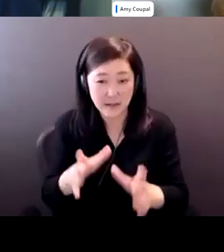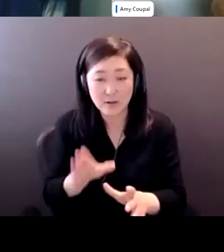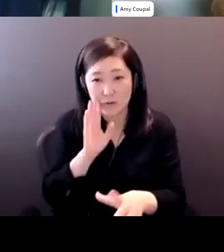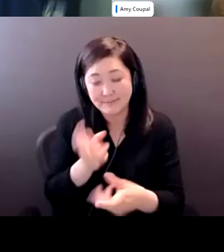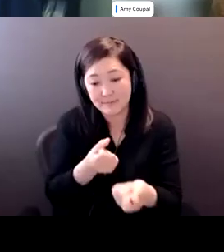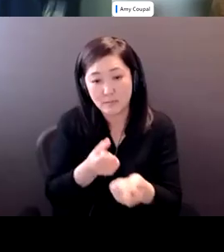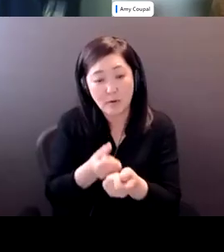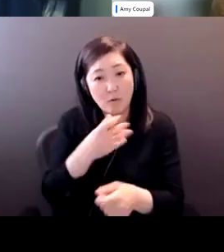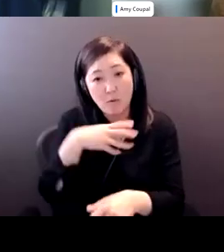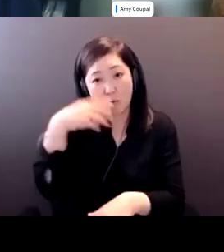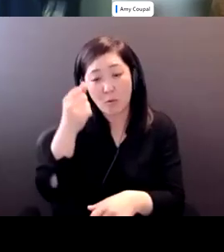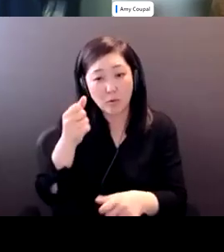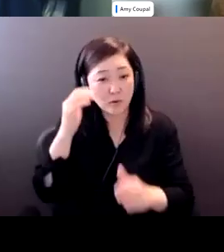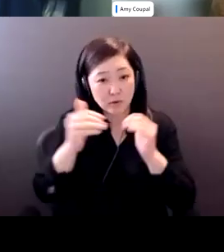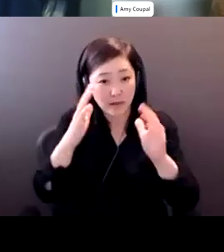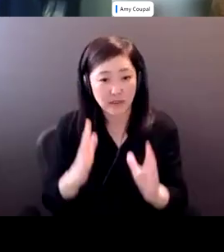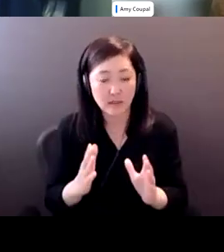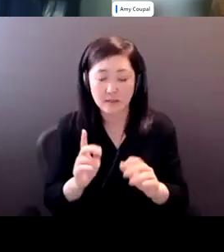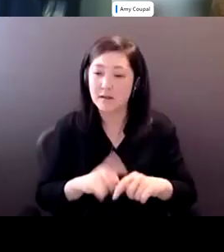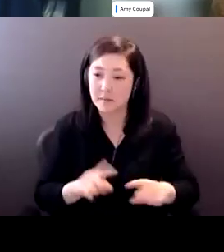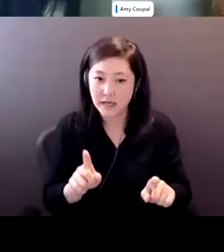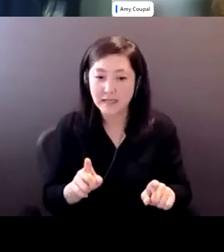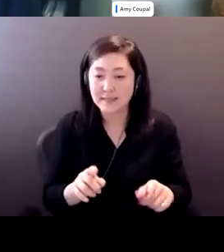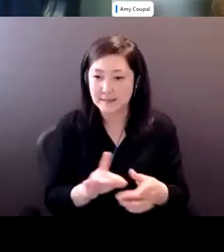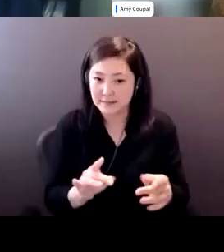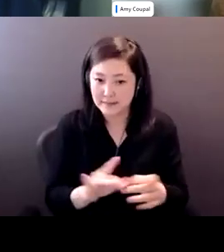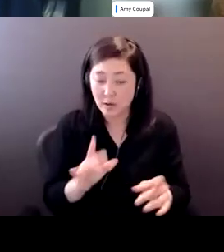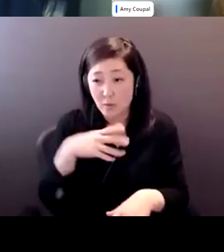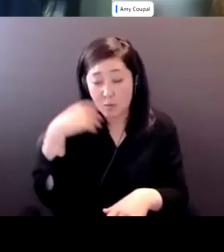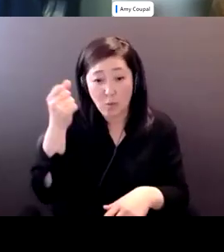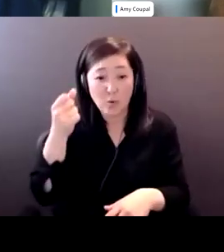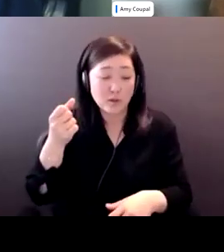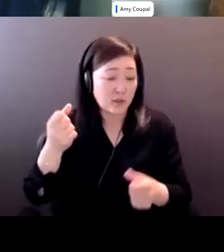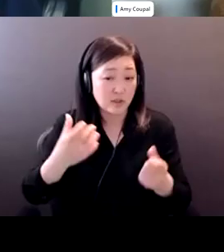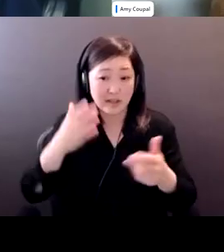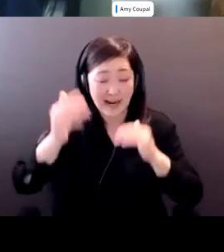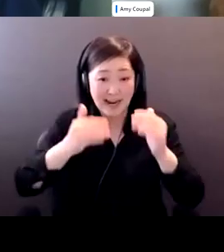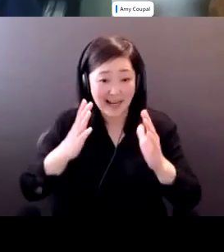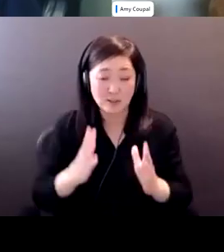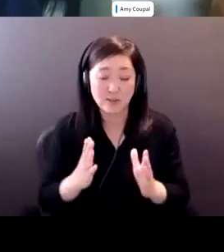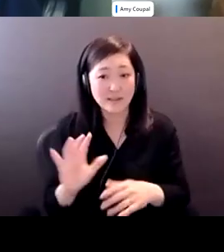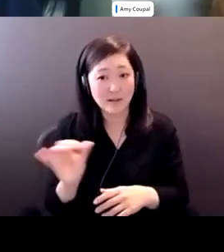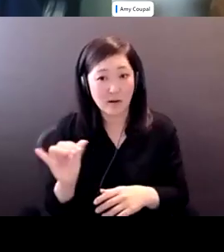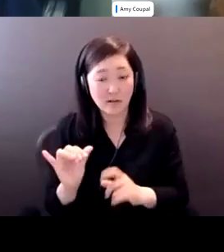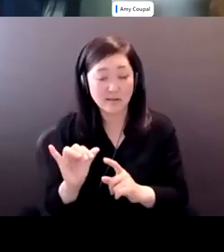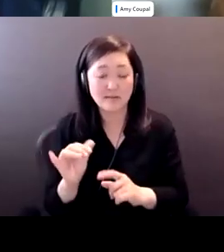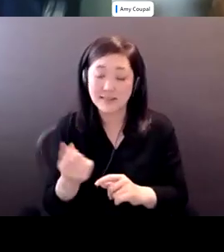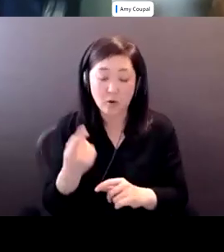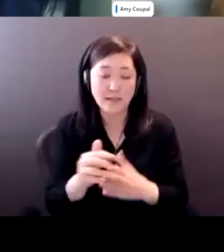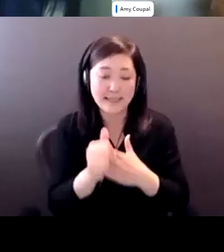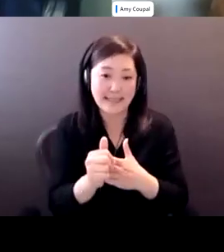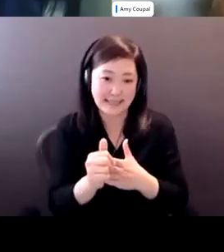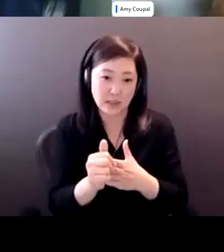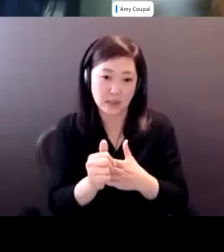adults. But it is always says that the older adult drives the bus. And I guess that's what it comes down to, is making